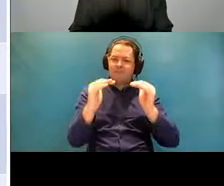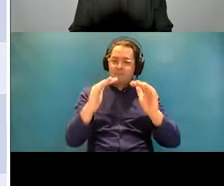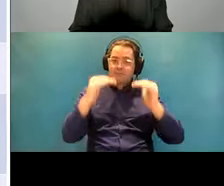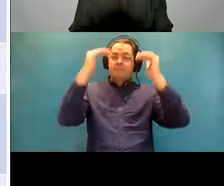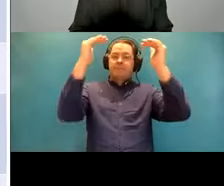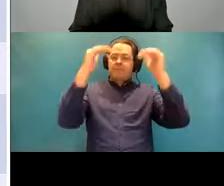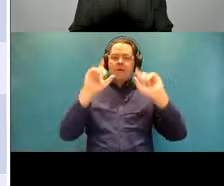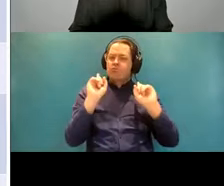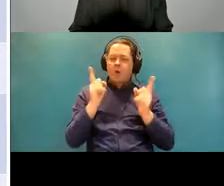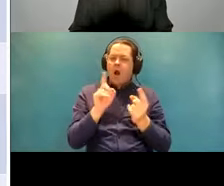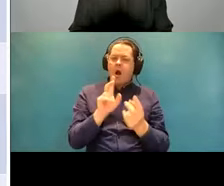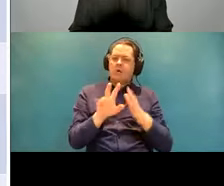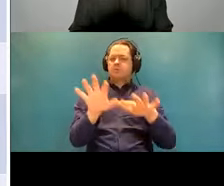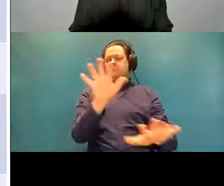that